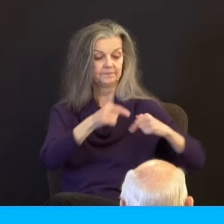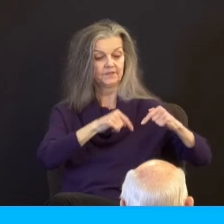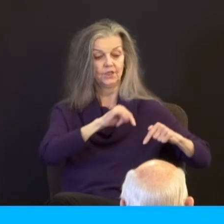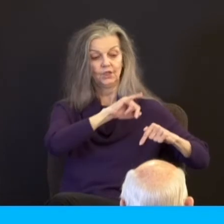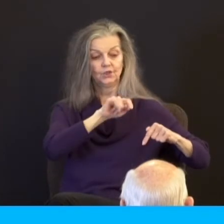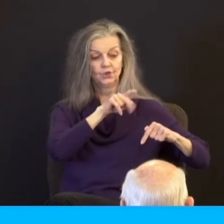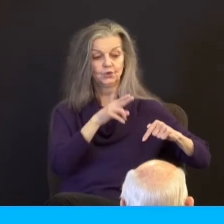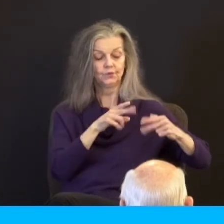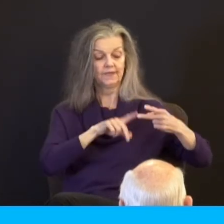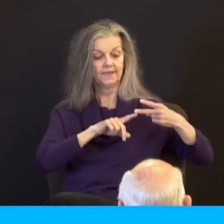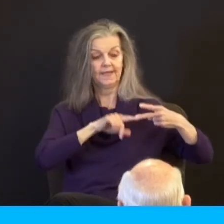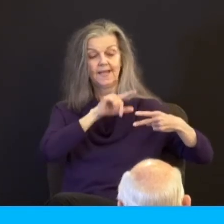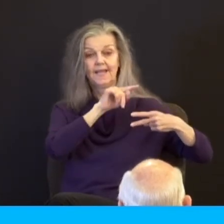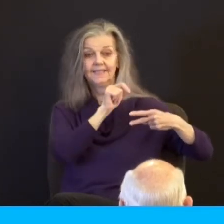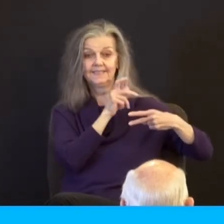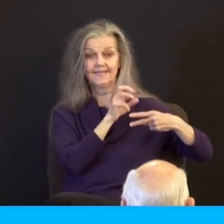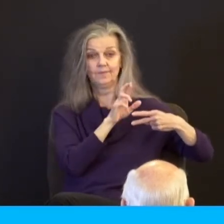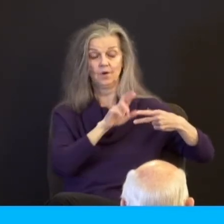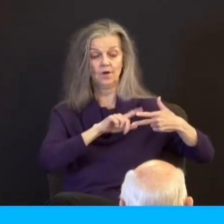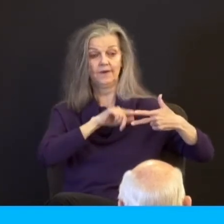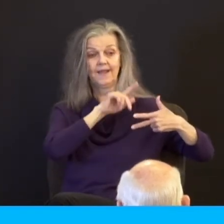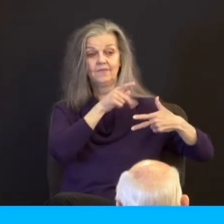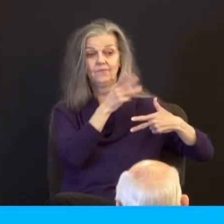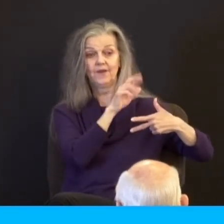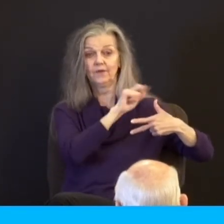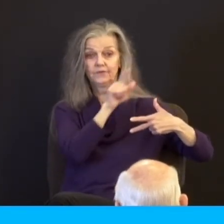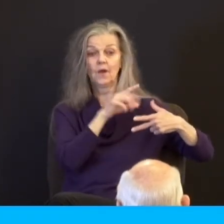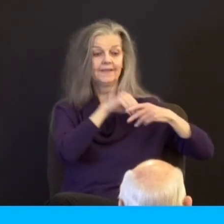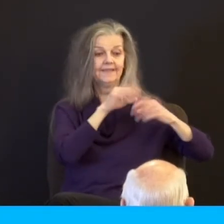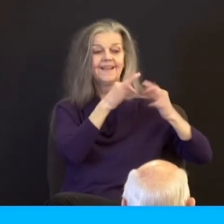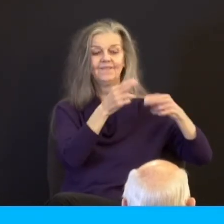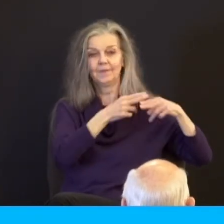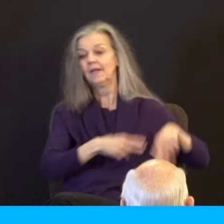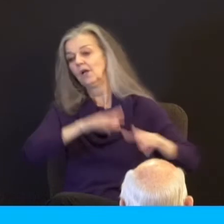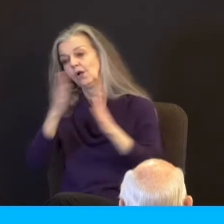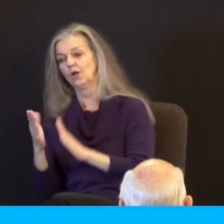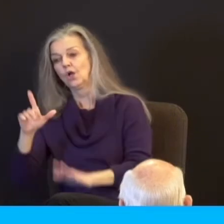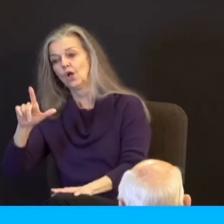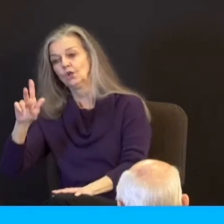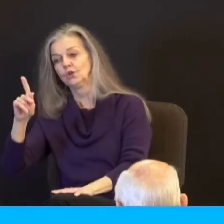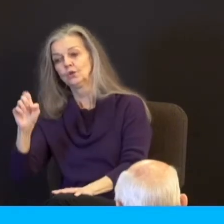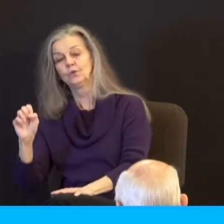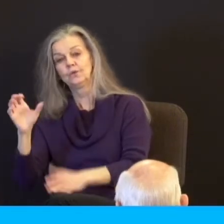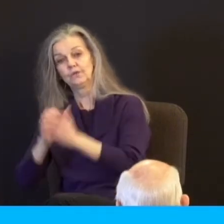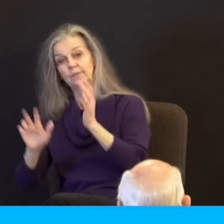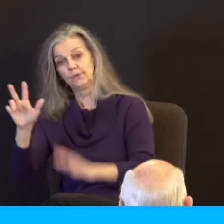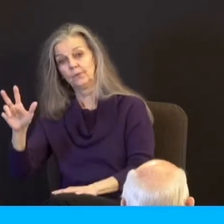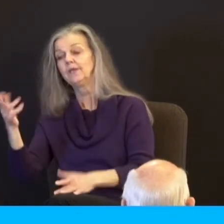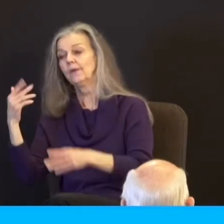and Pharez are mentioned. She's in that lineage. If you go to Luke chapter 3, you have the lineage of Mary,